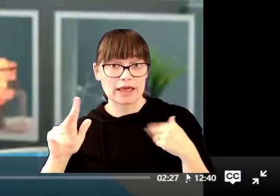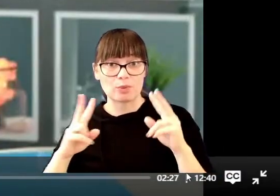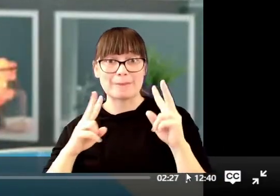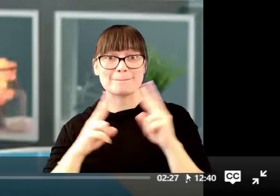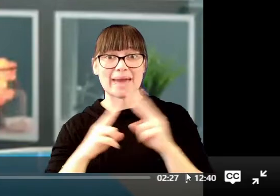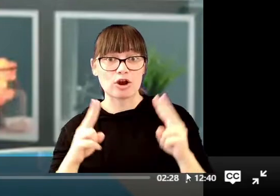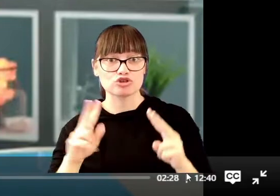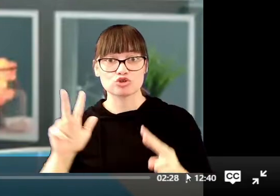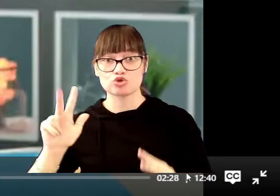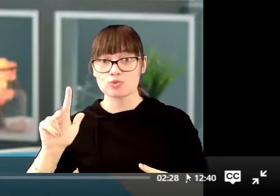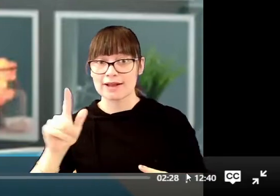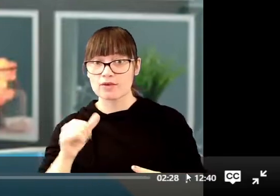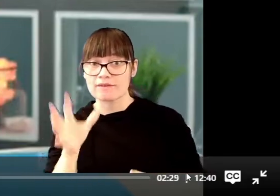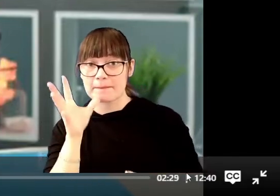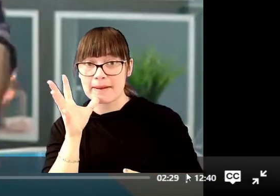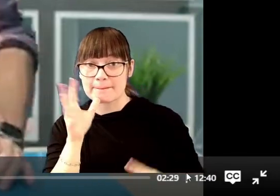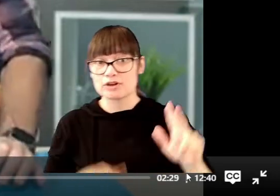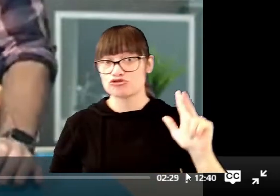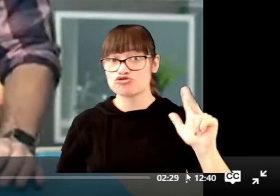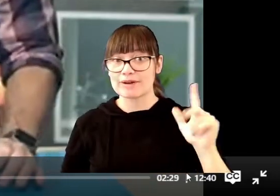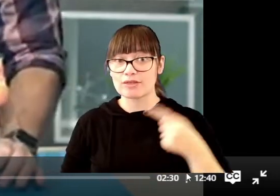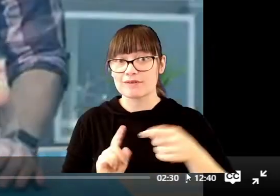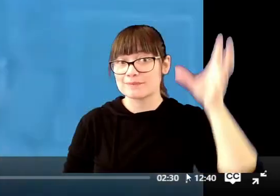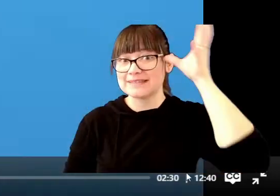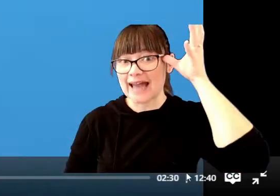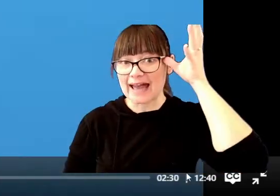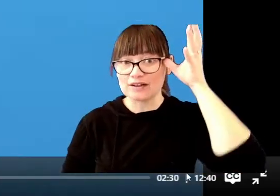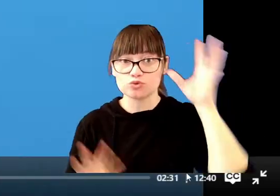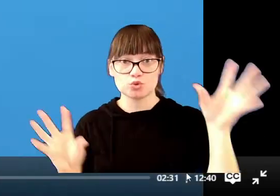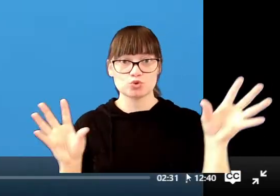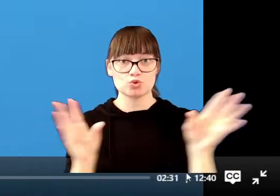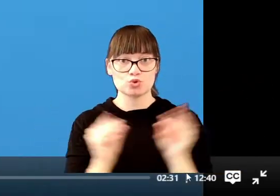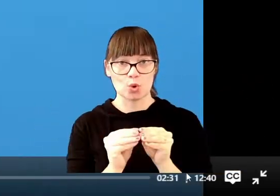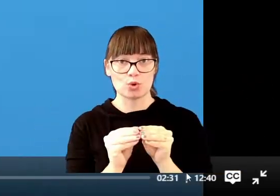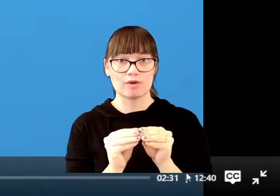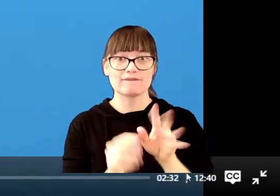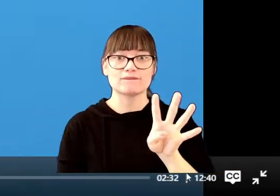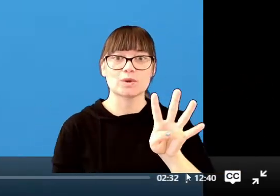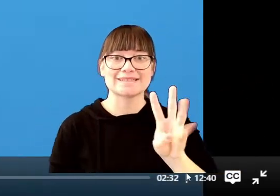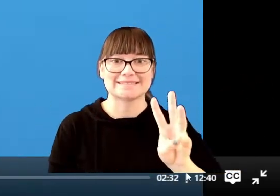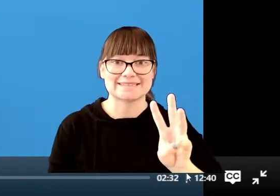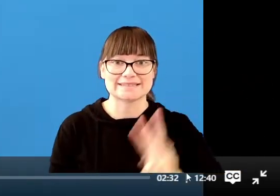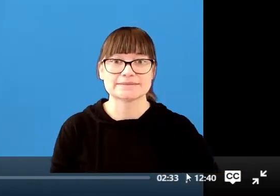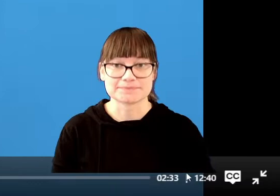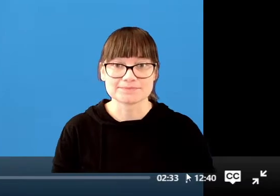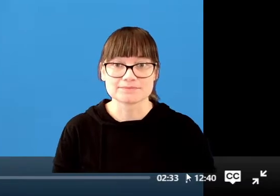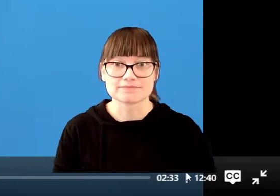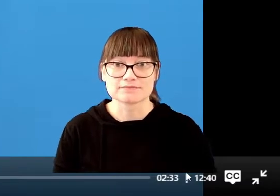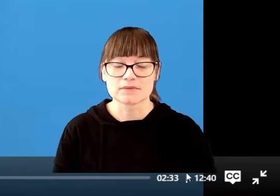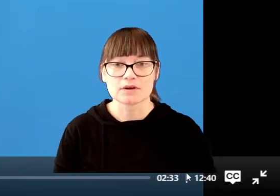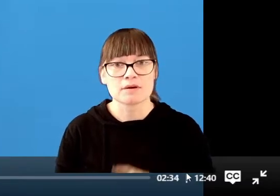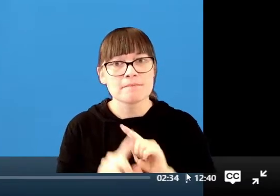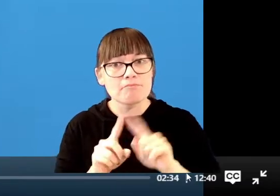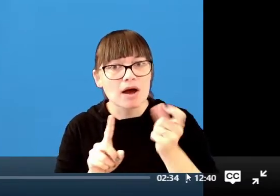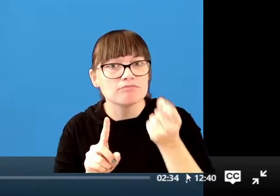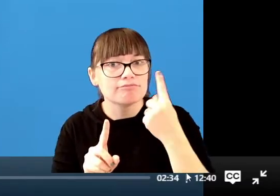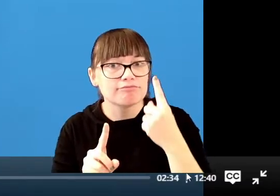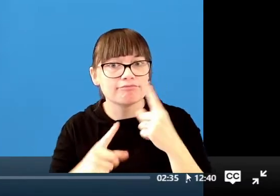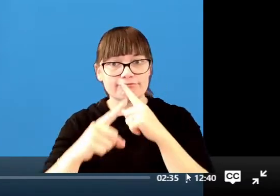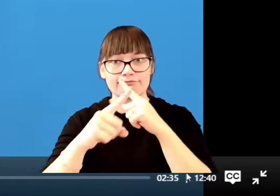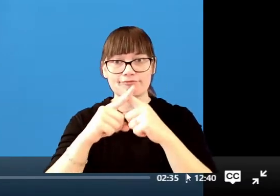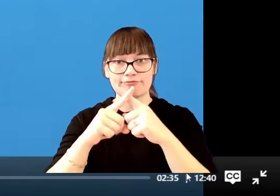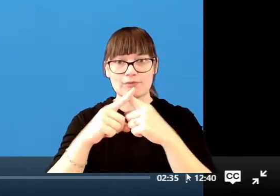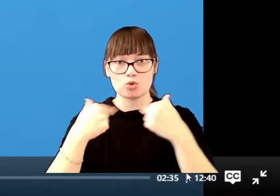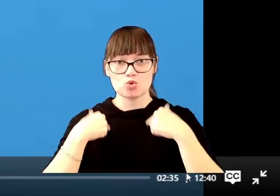23 came from dad. On these chromosomes, you're going to have locations that are in the